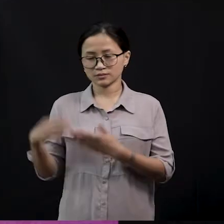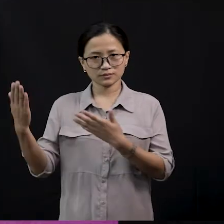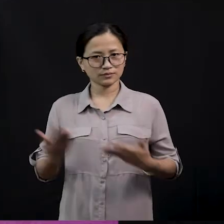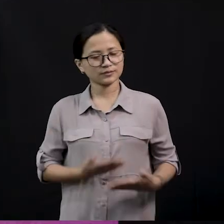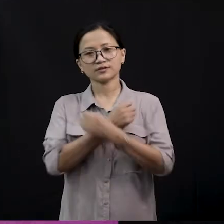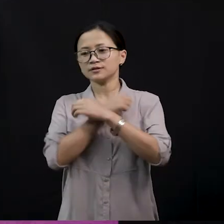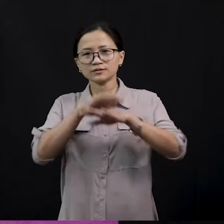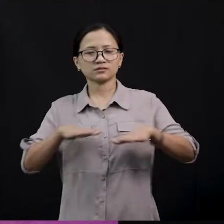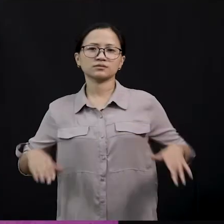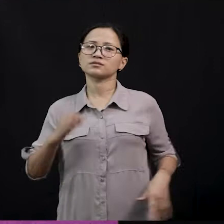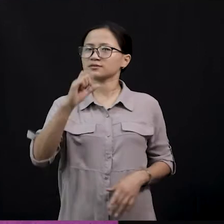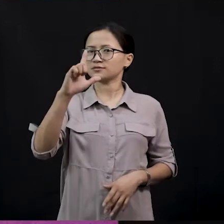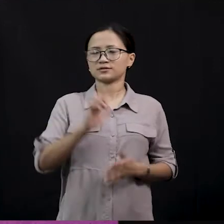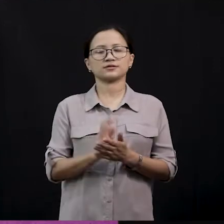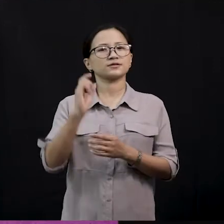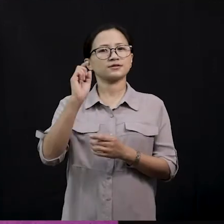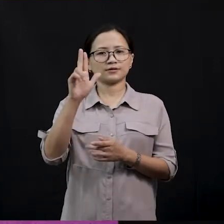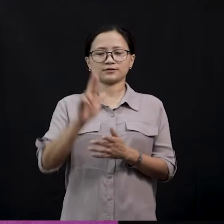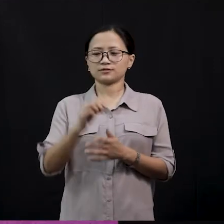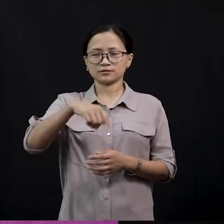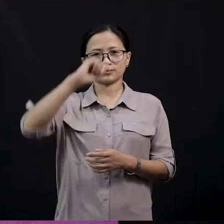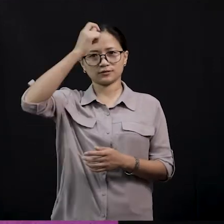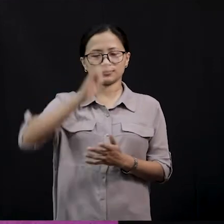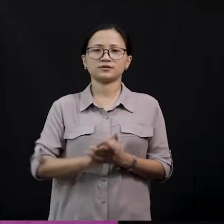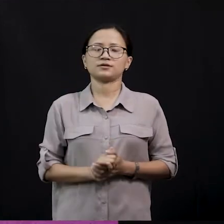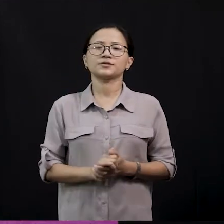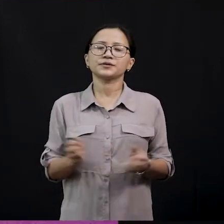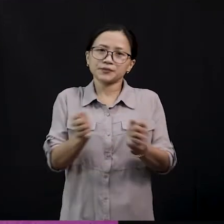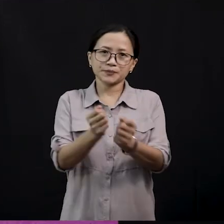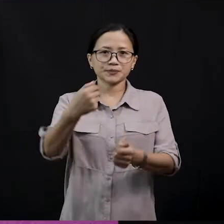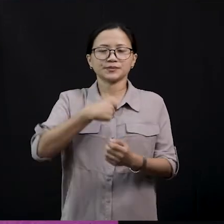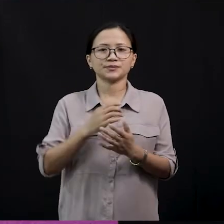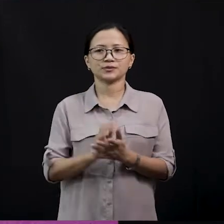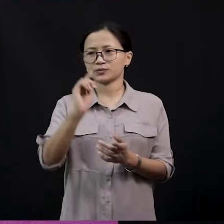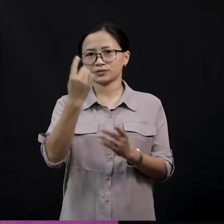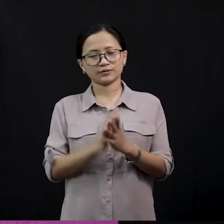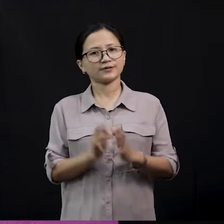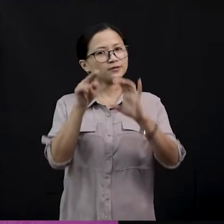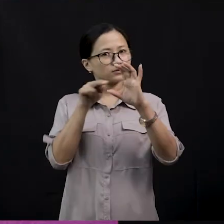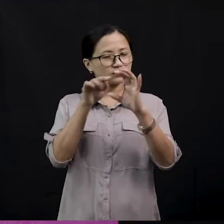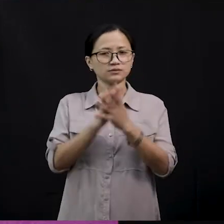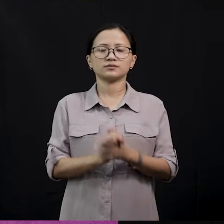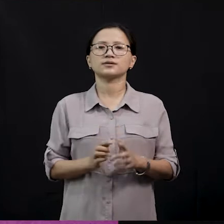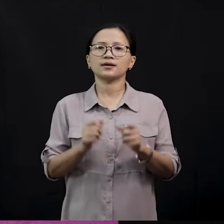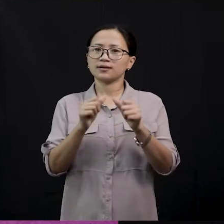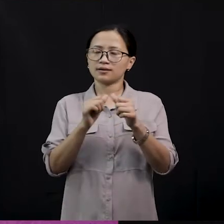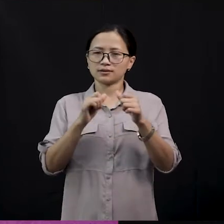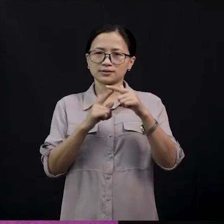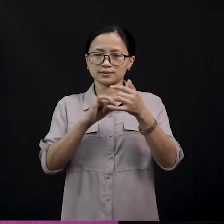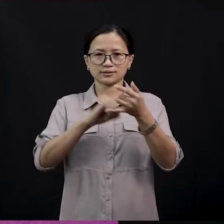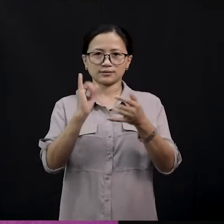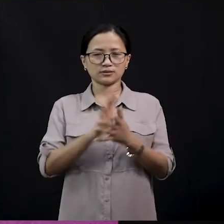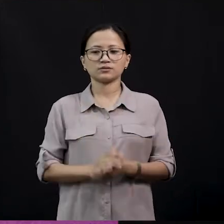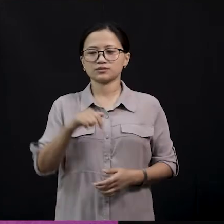Welcome, my dear students of Class 8, to this English class with me, once again, your tutor Atsinyo Sekose. Today, we are